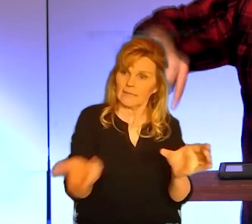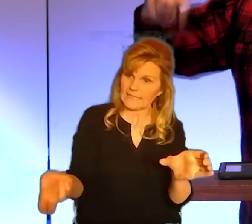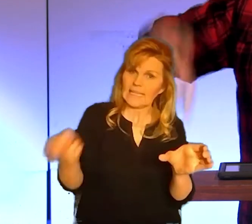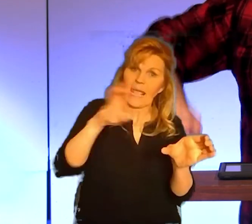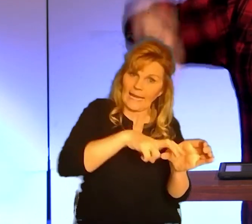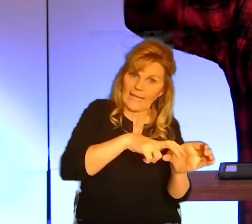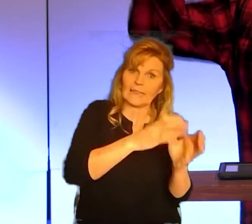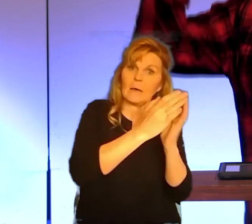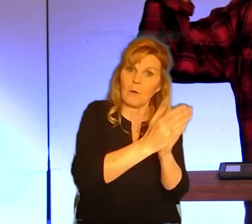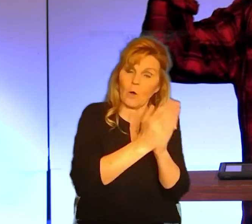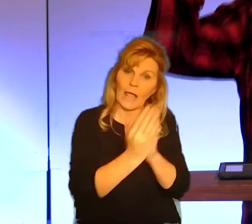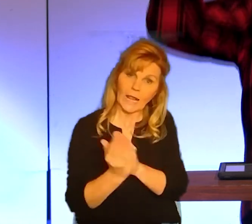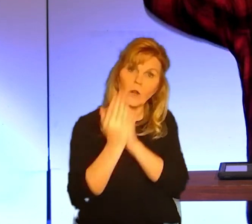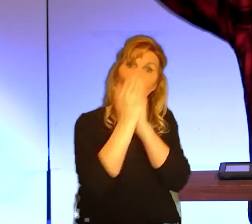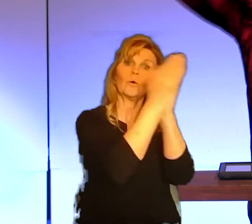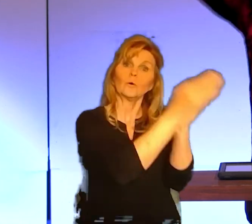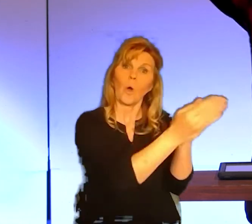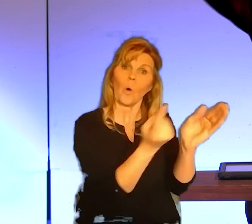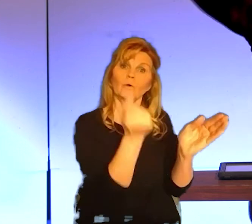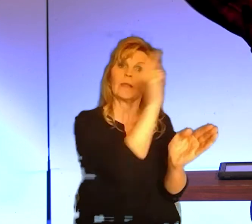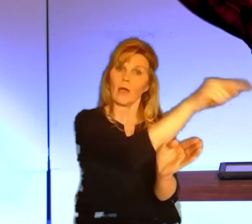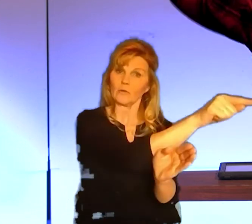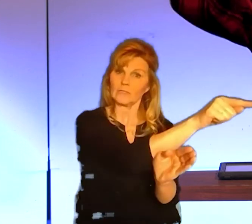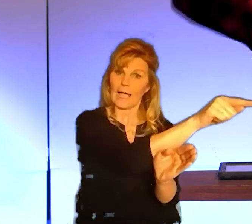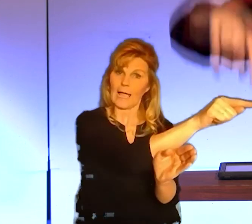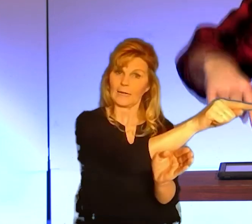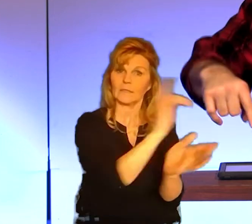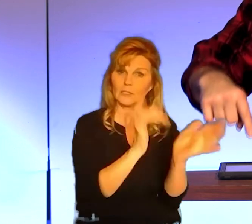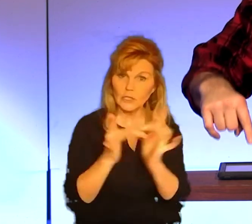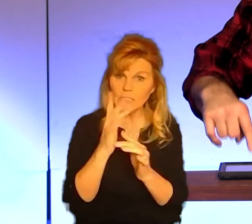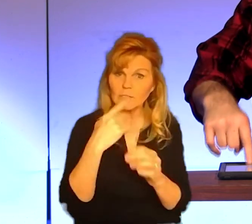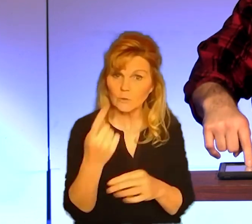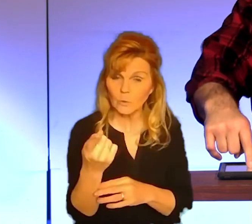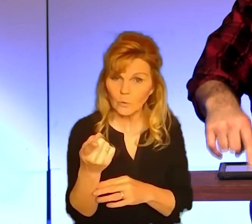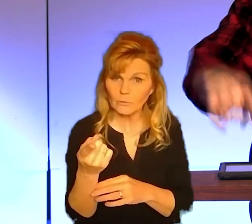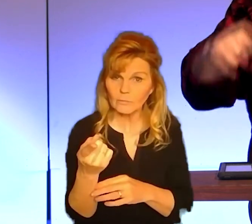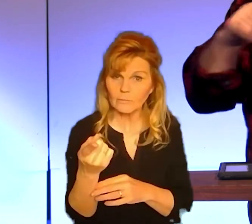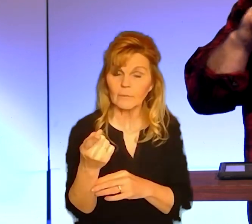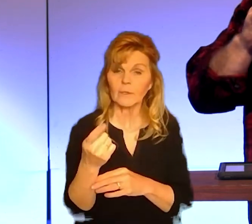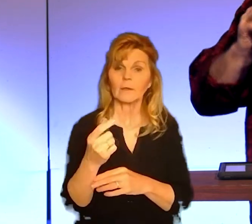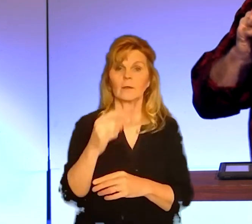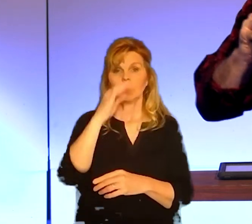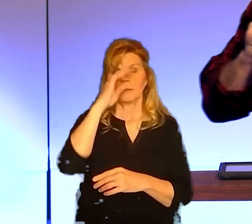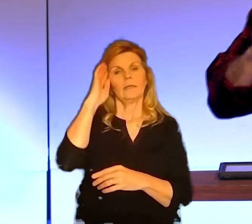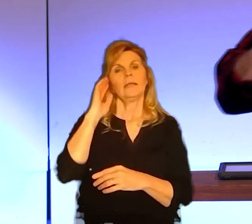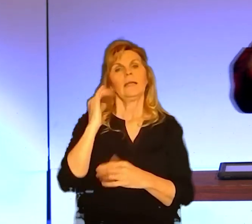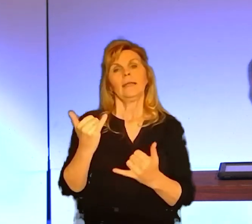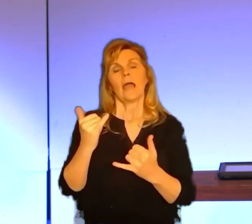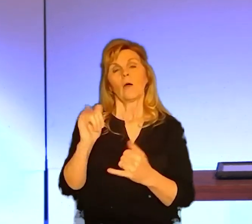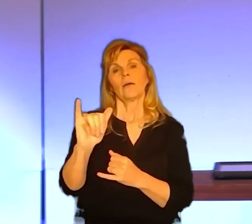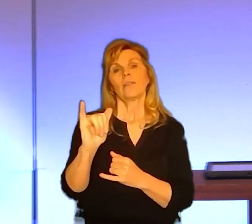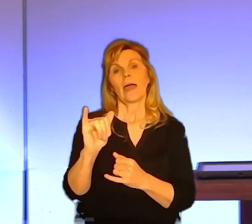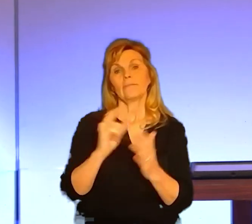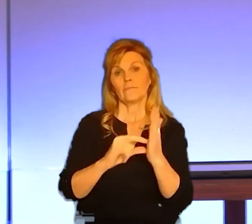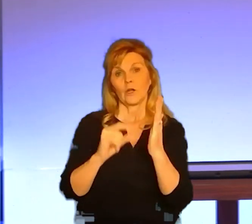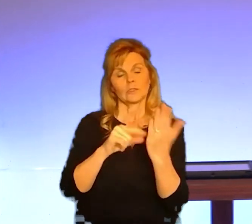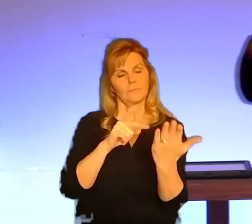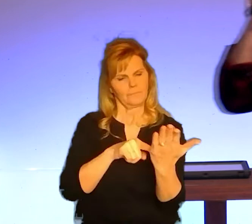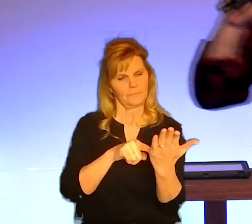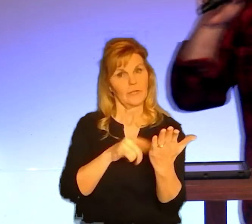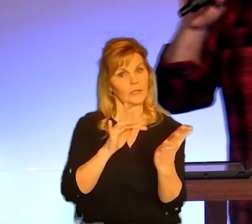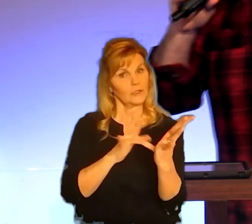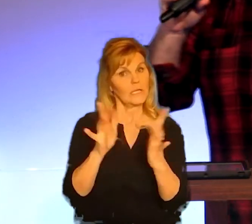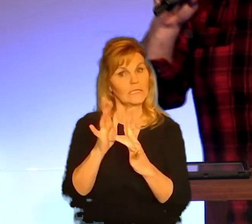in the boat and go to the other side. The first thing to note about this passage of scripture is that Jesus had